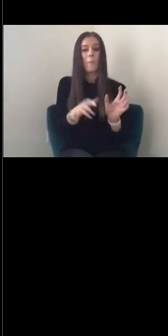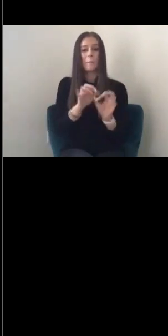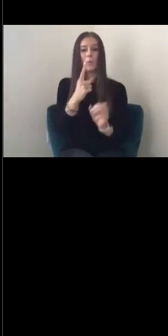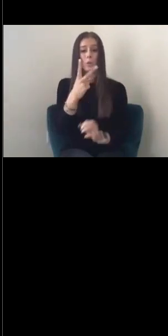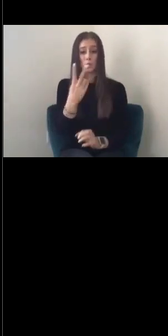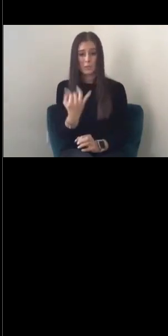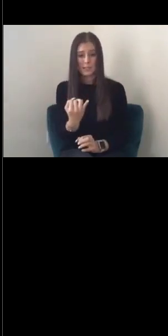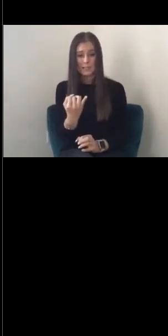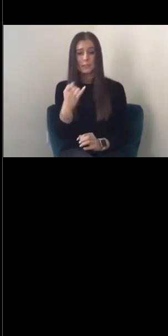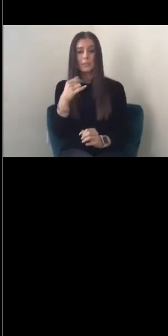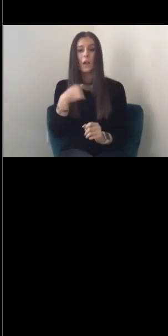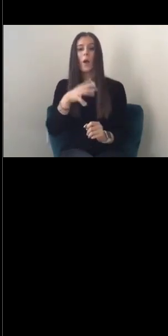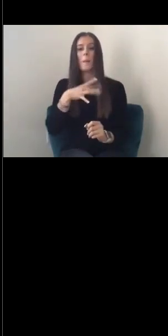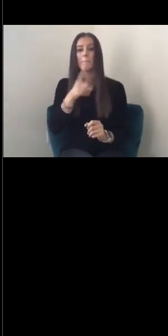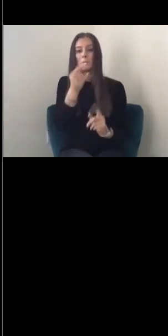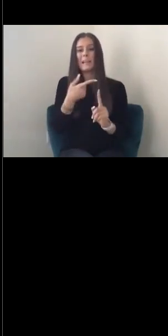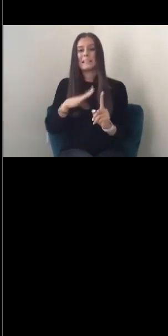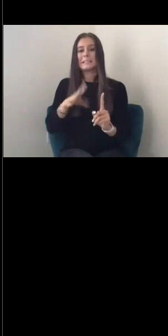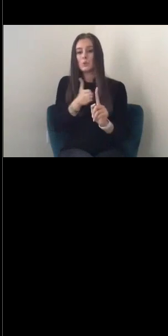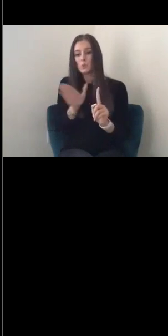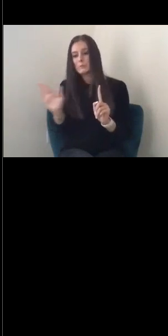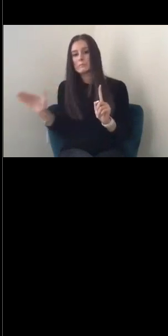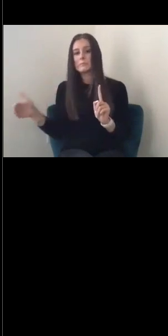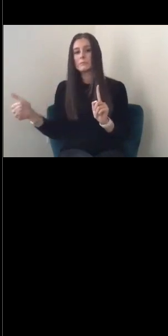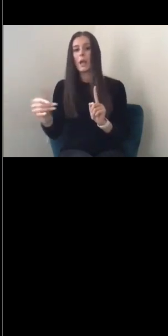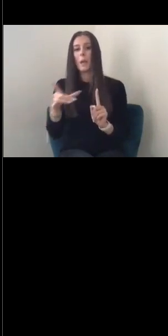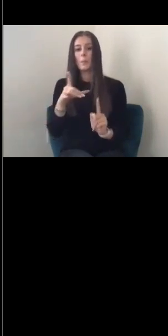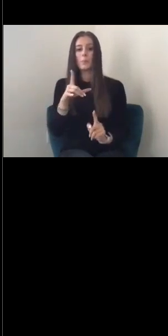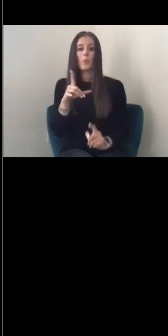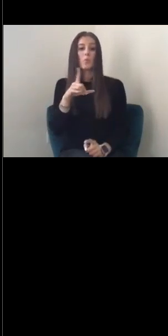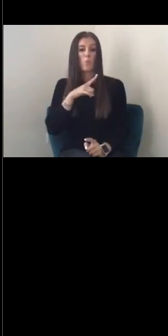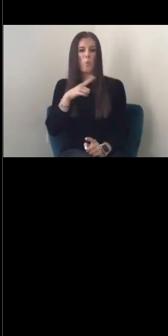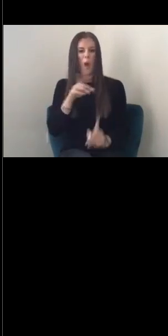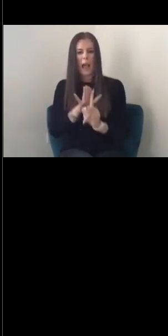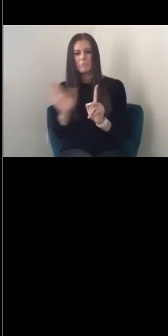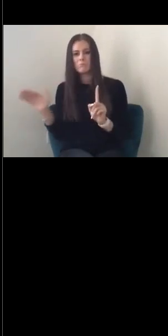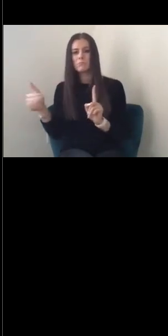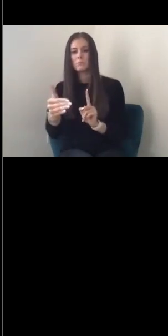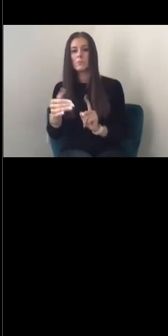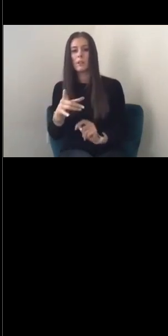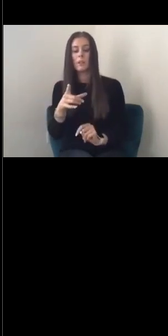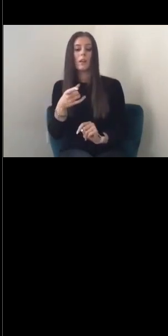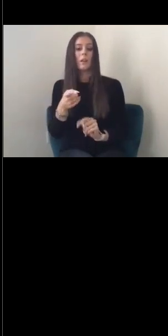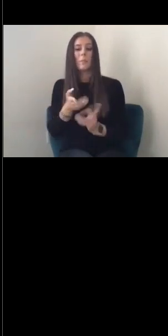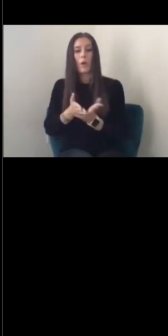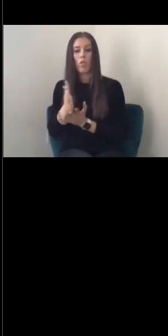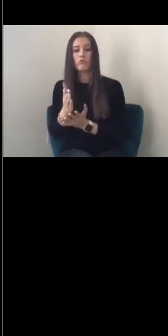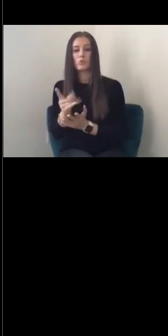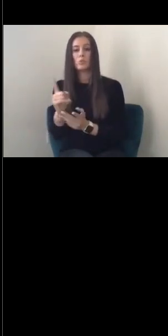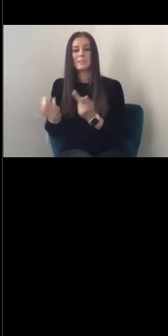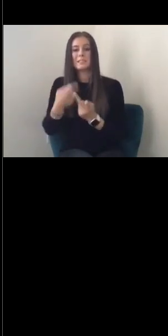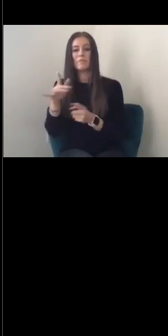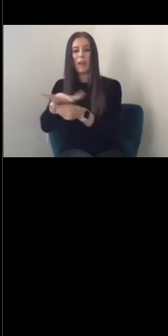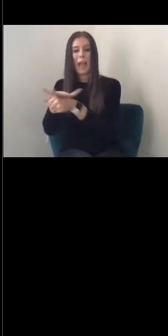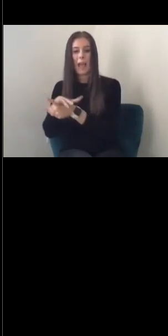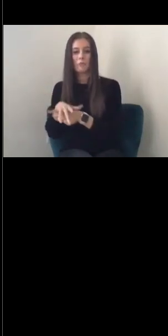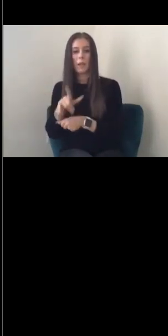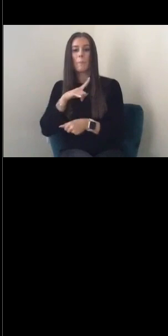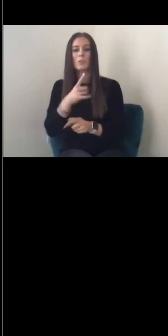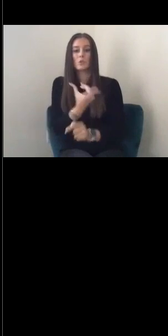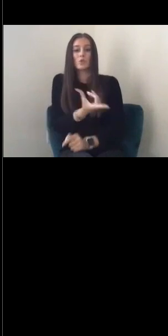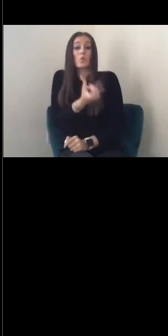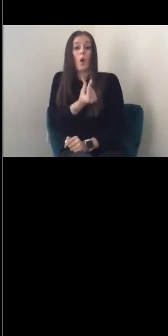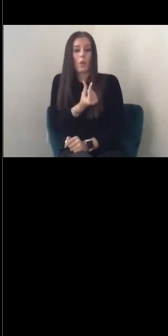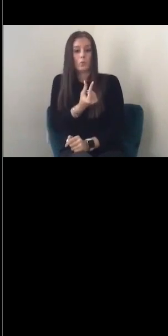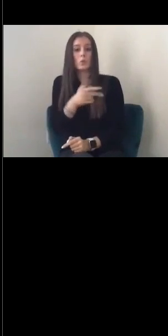existing sewer pipes to the proposed Lower Thames Crossing route and the proposed Ockenden Road bridge construction works. This is